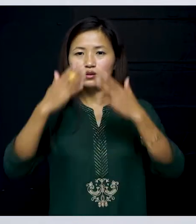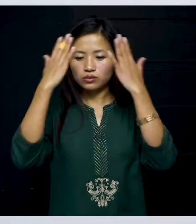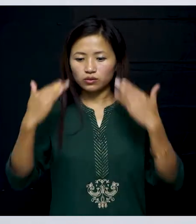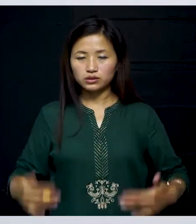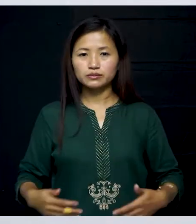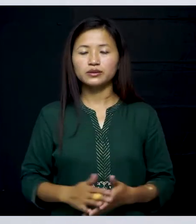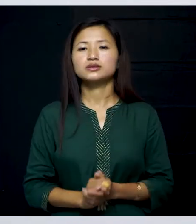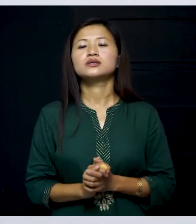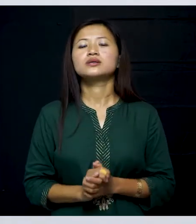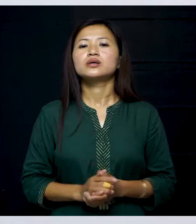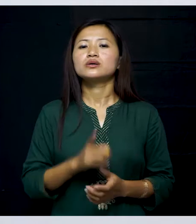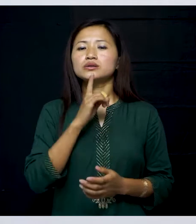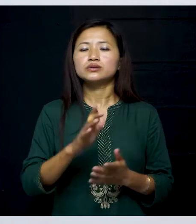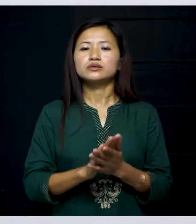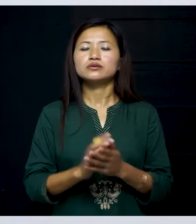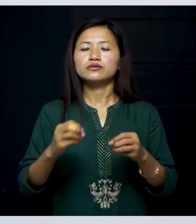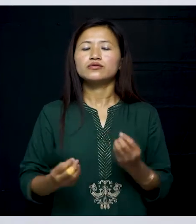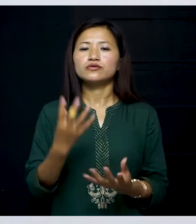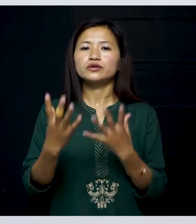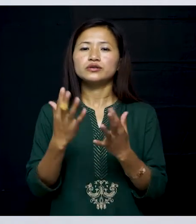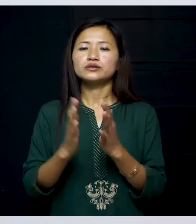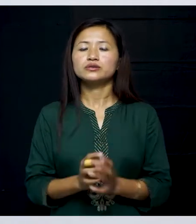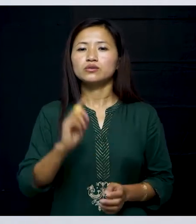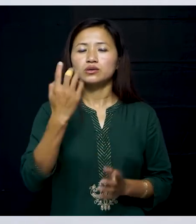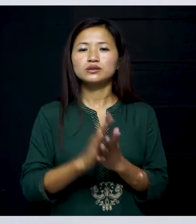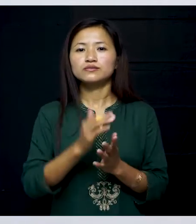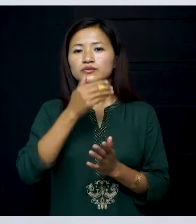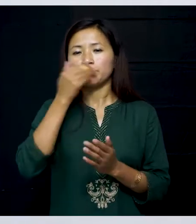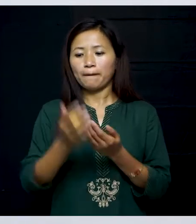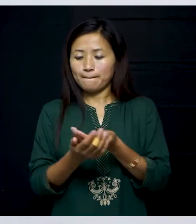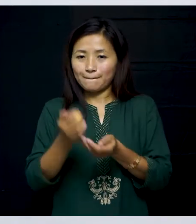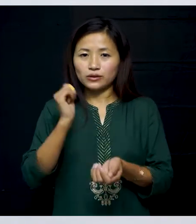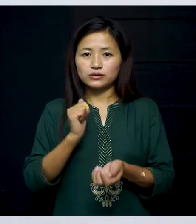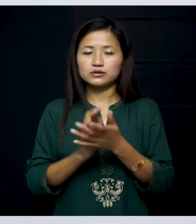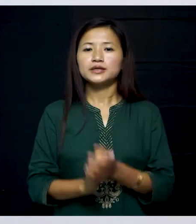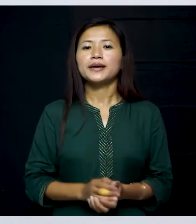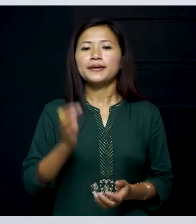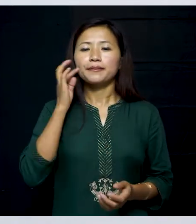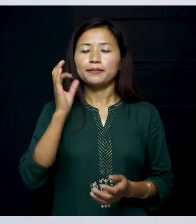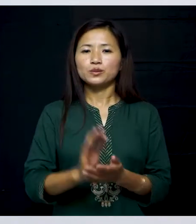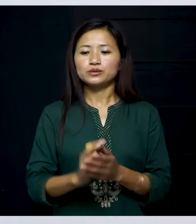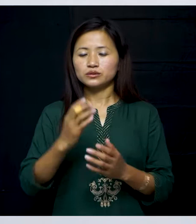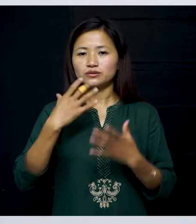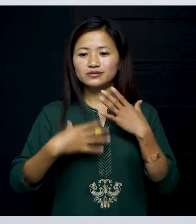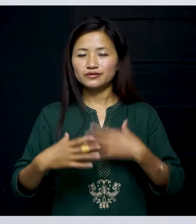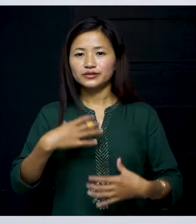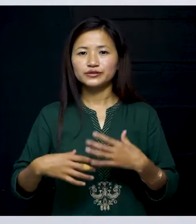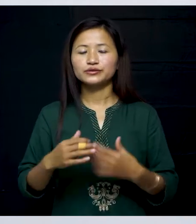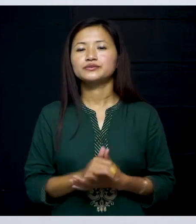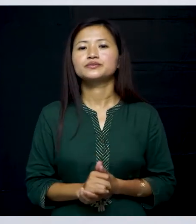issues, right? And so likewise, fire is also one of the most important thing that we need to survive,